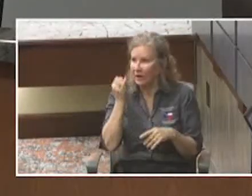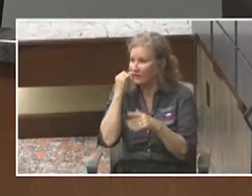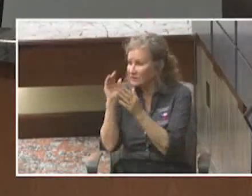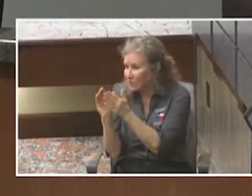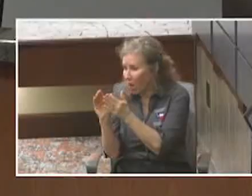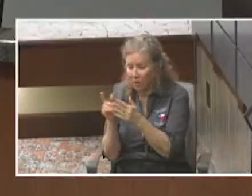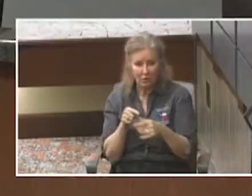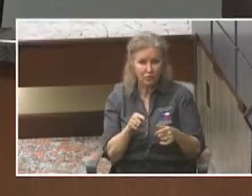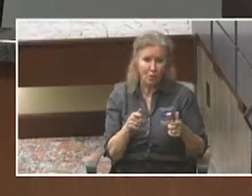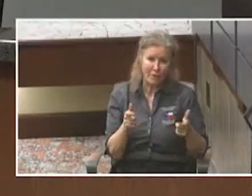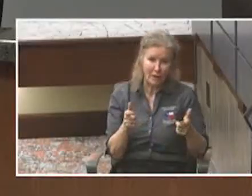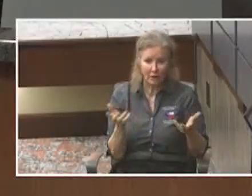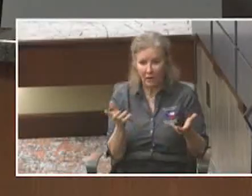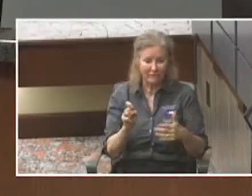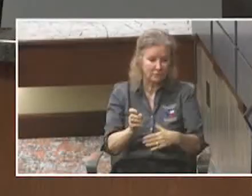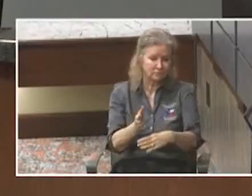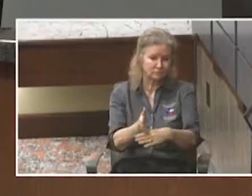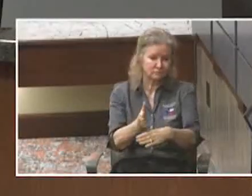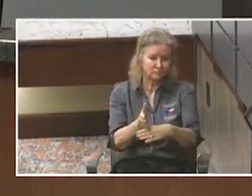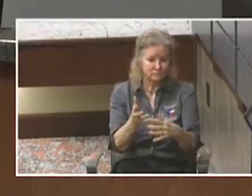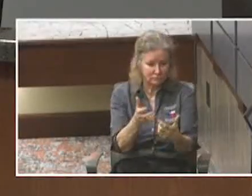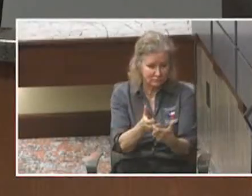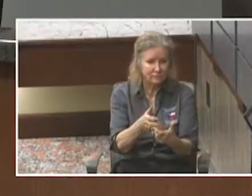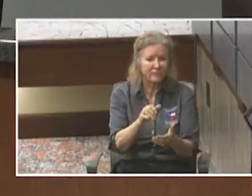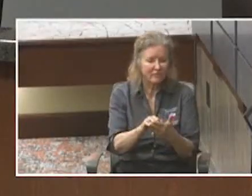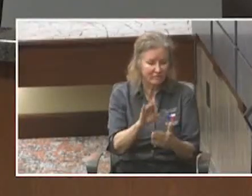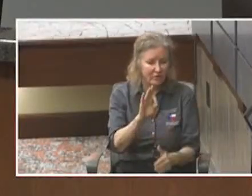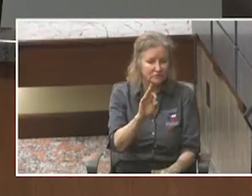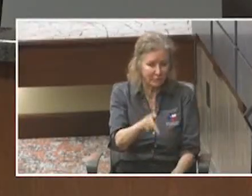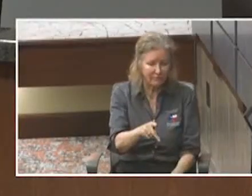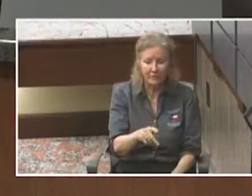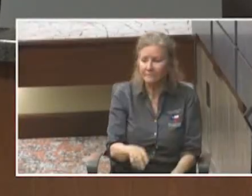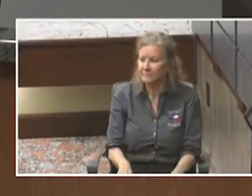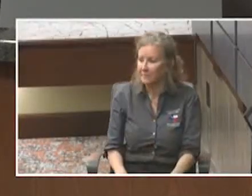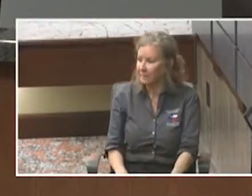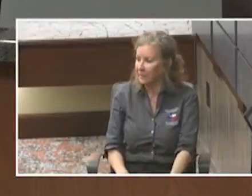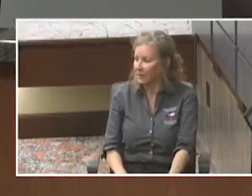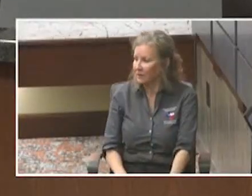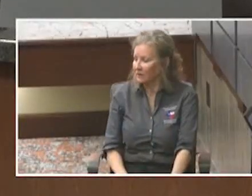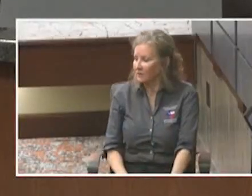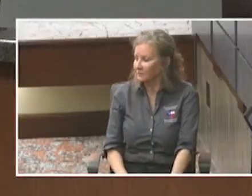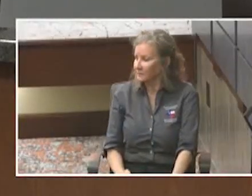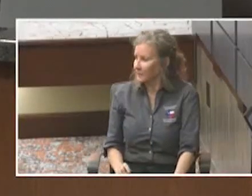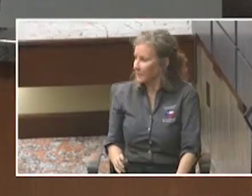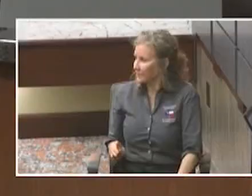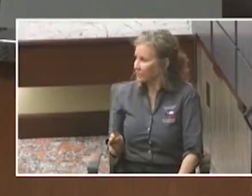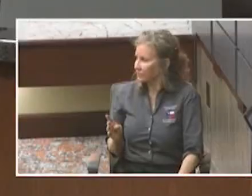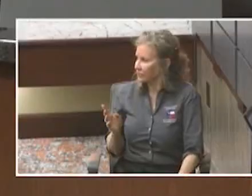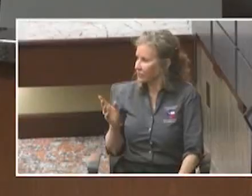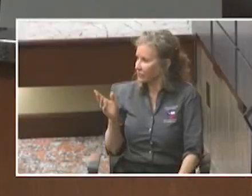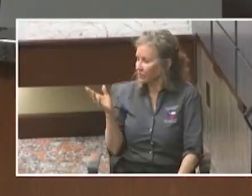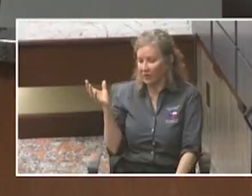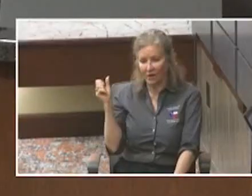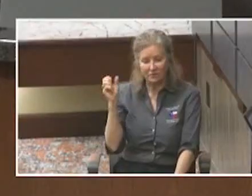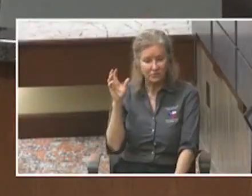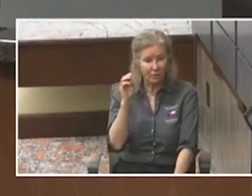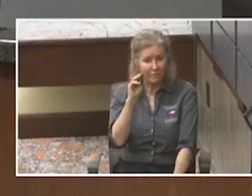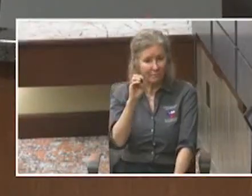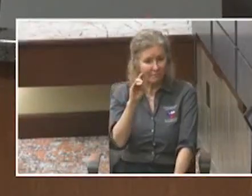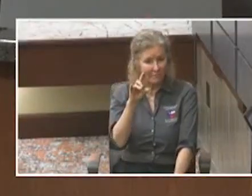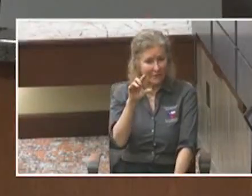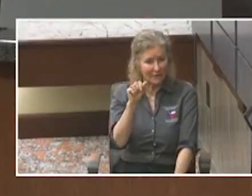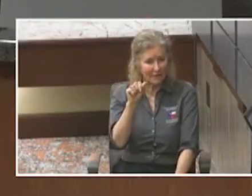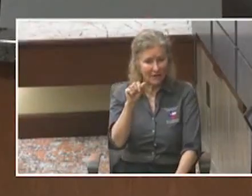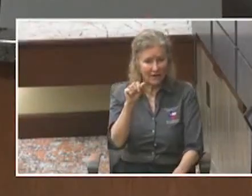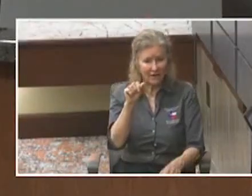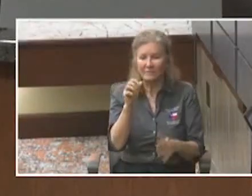or Noise New Media. Noise New Media is well versed in sort of arenas or stadiums that are roughly